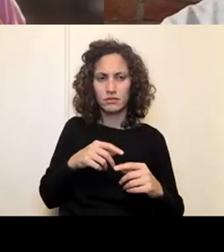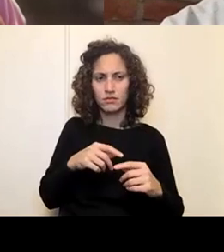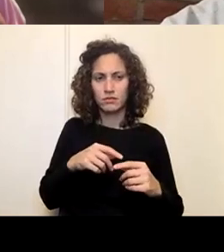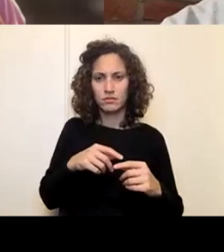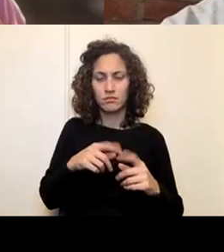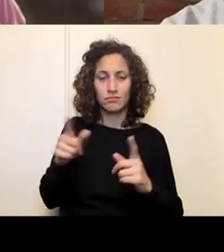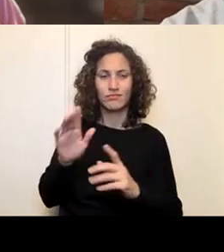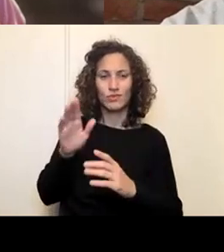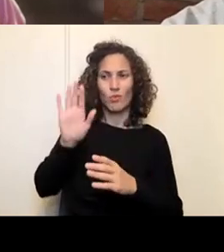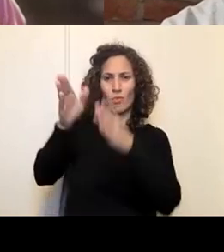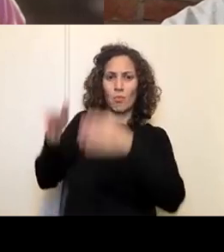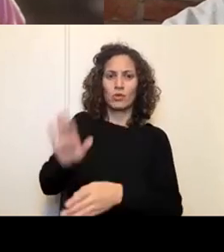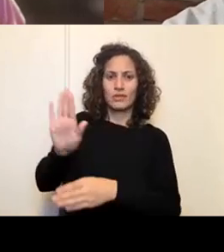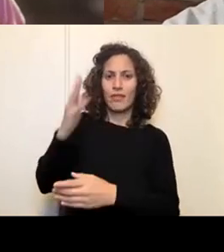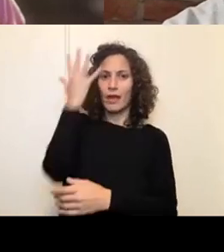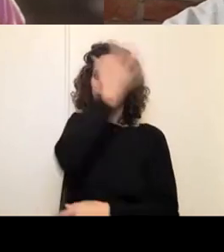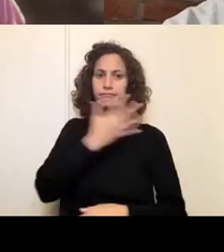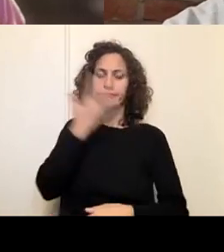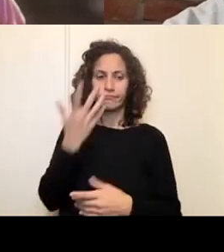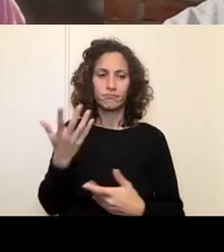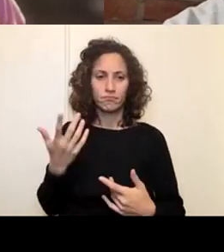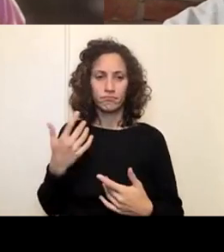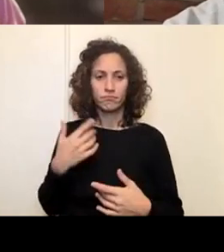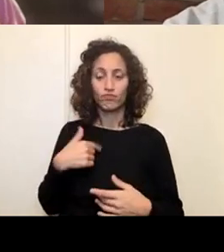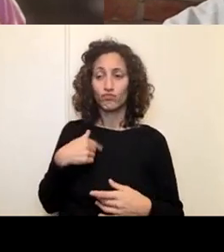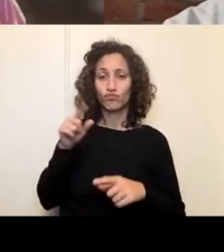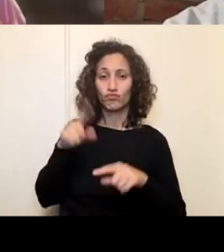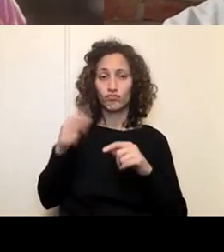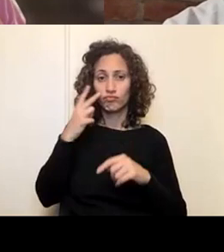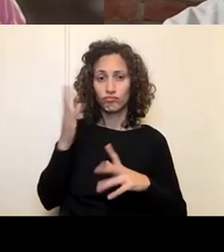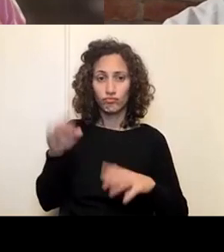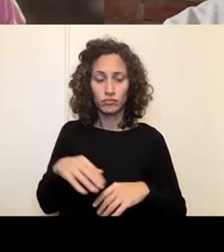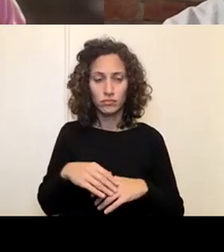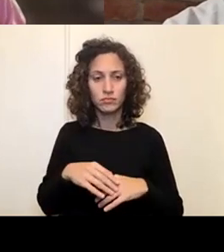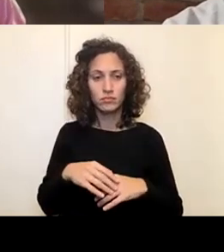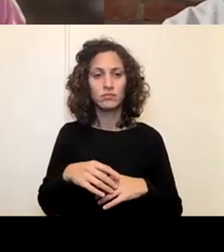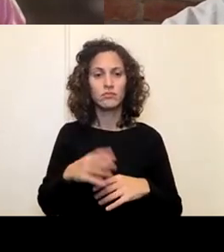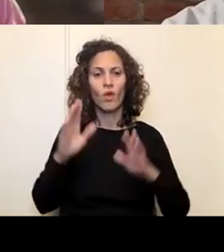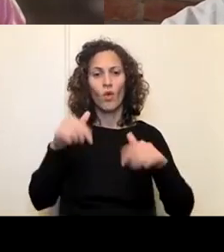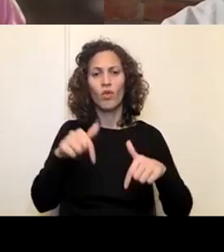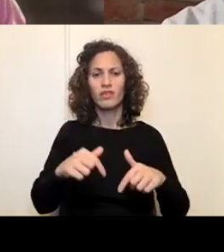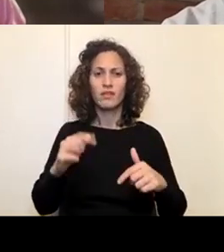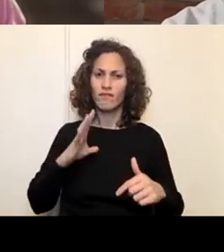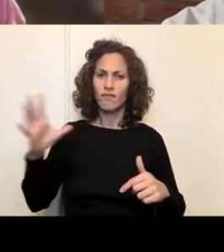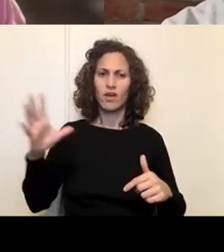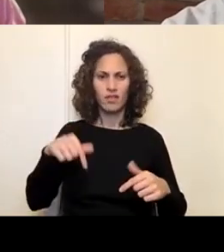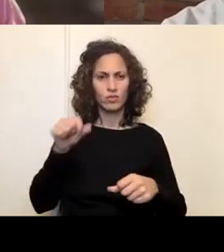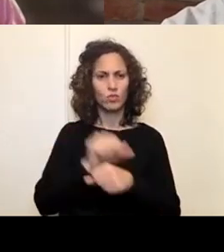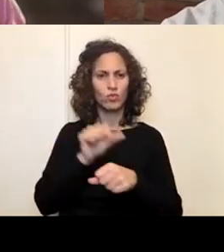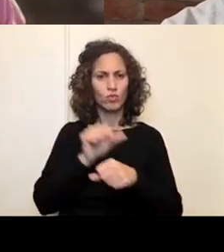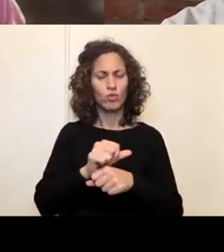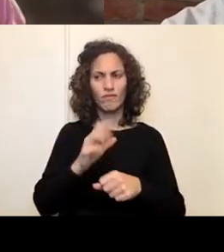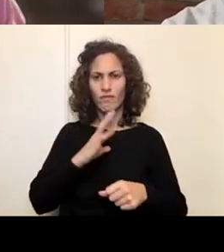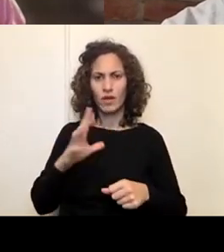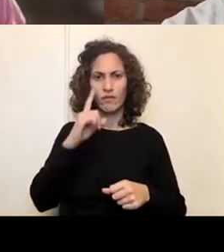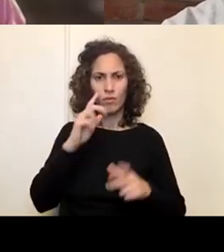looked. And also it was seen as, oh, this was an okay profession for people